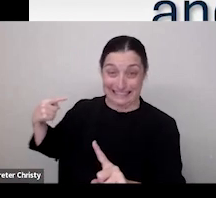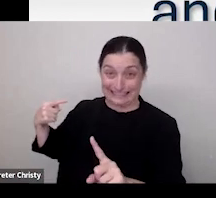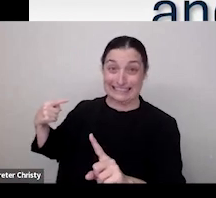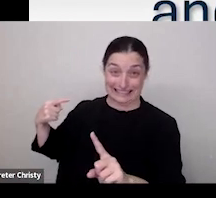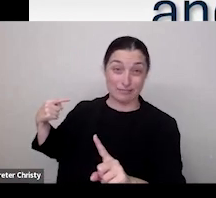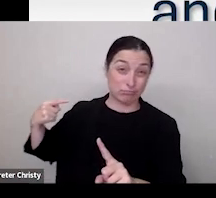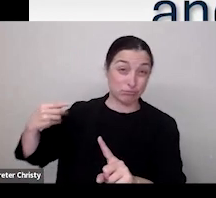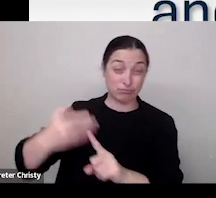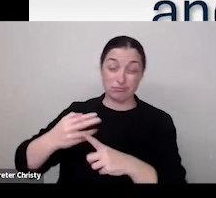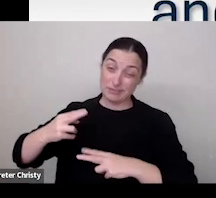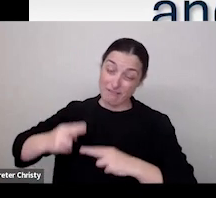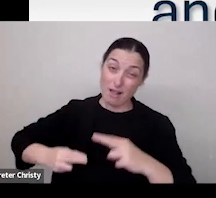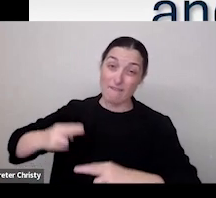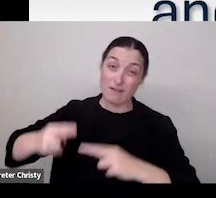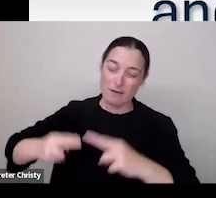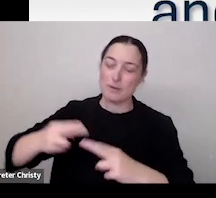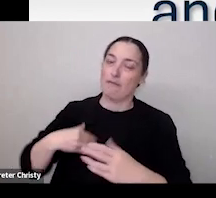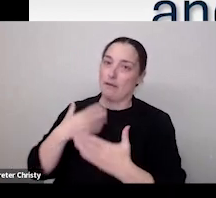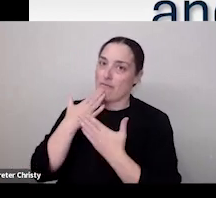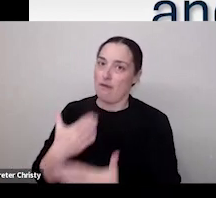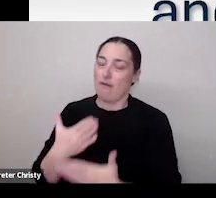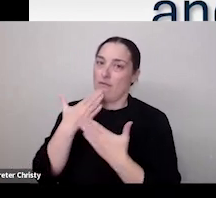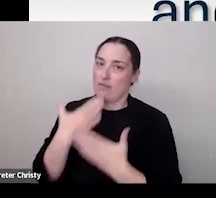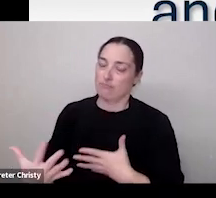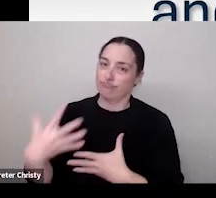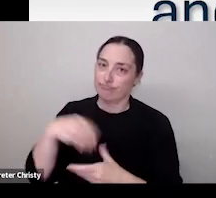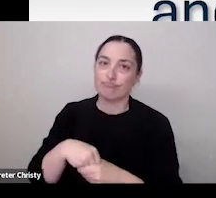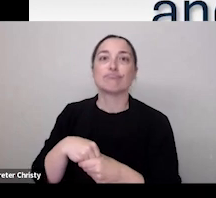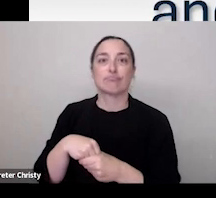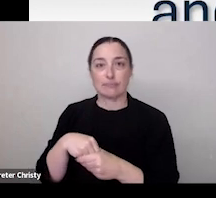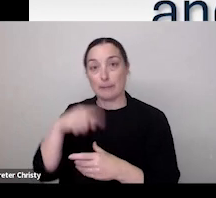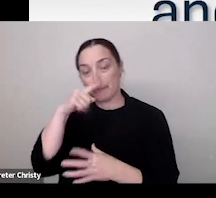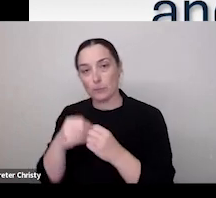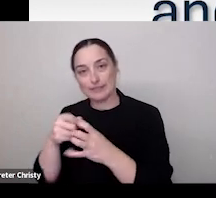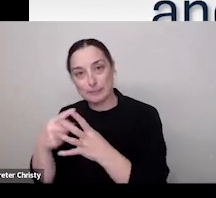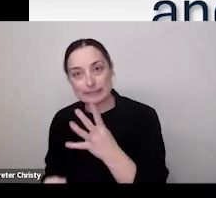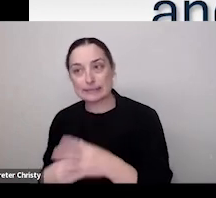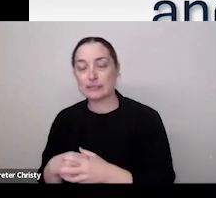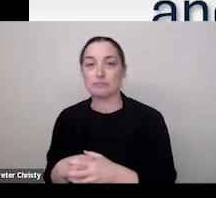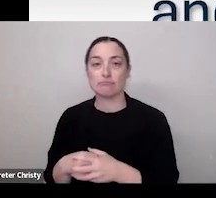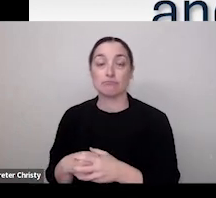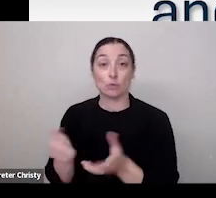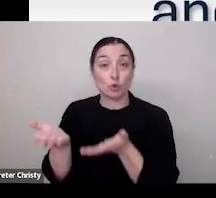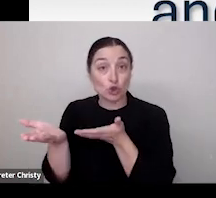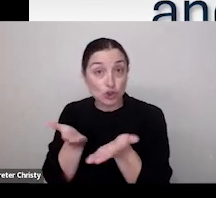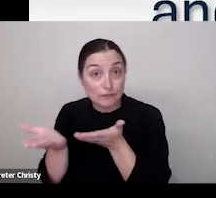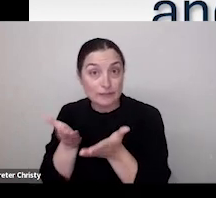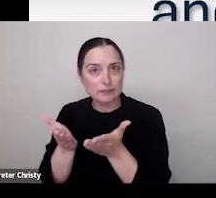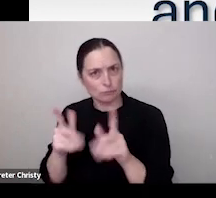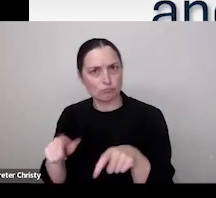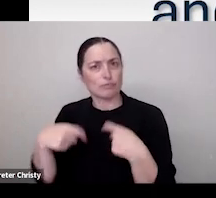DIDRR. So I really want to extend my thanks and appreciation to people with disability, the services that support people with